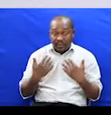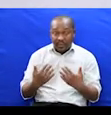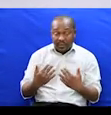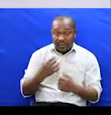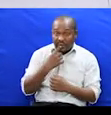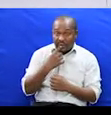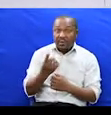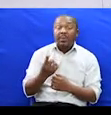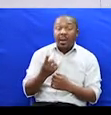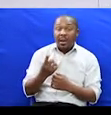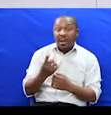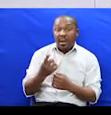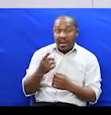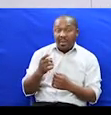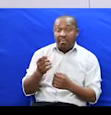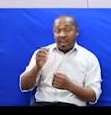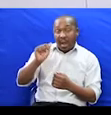is